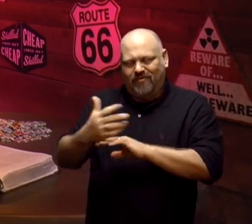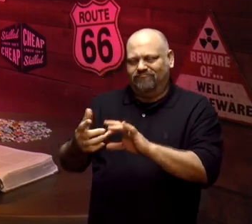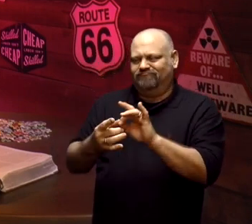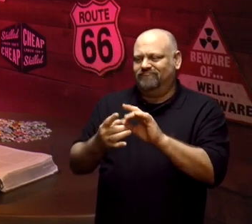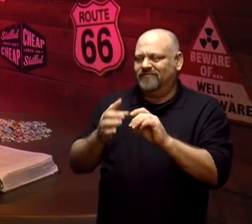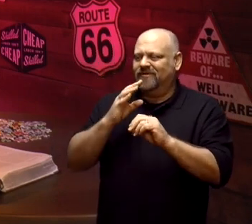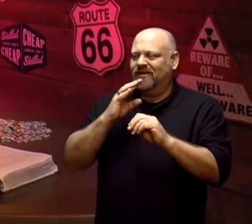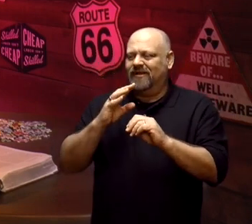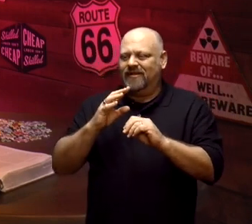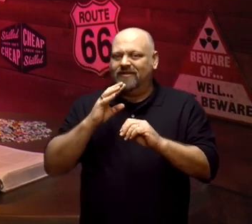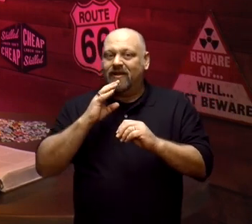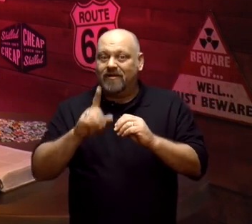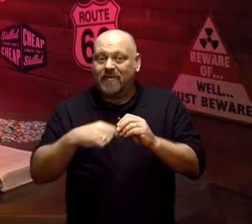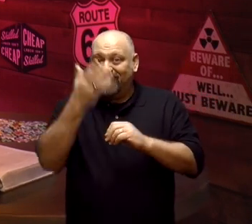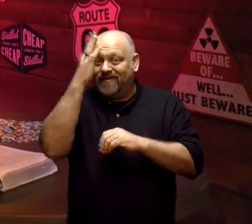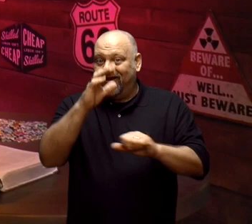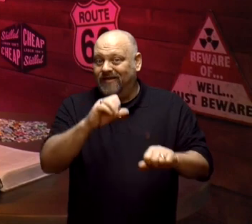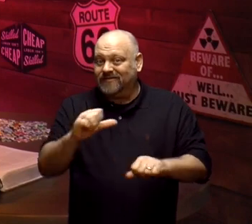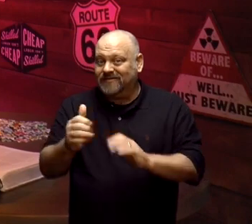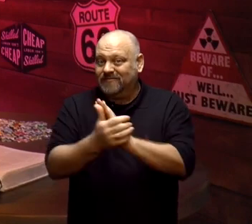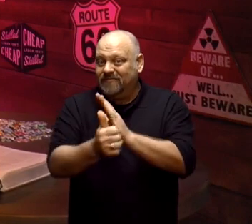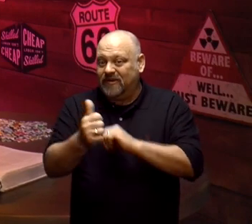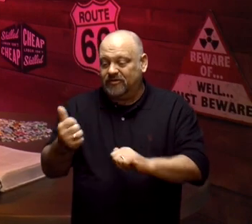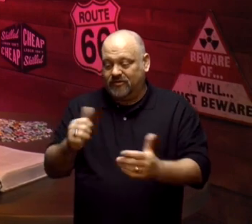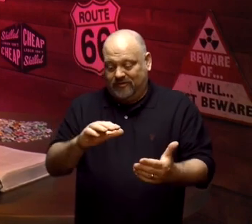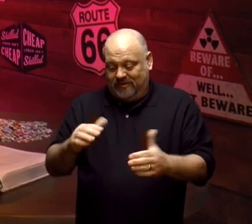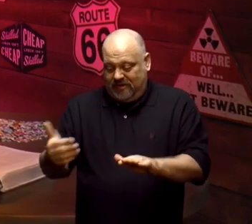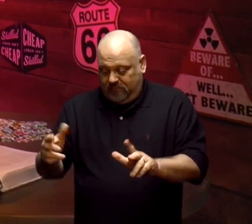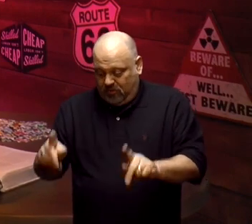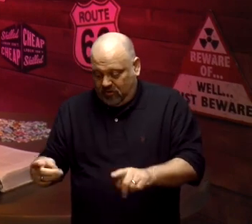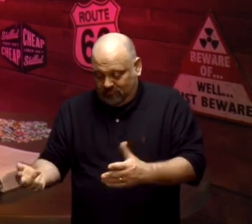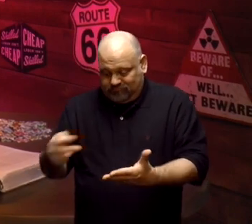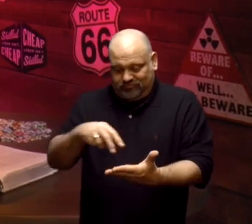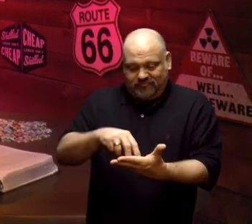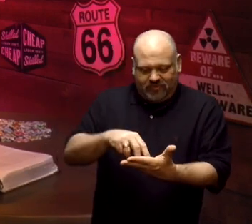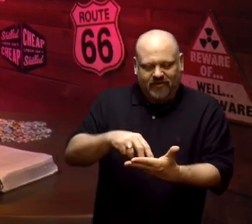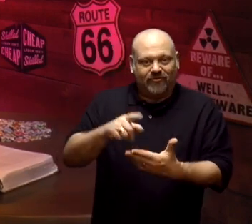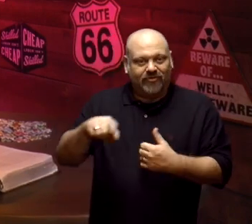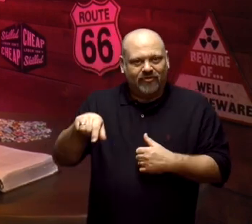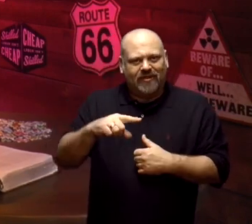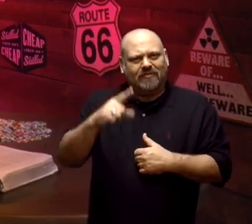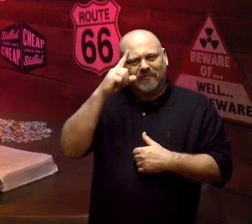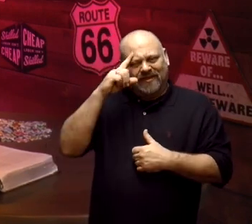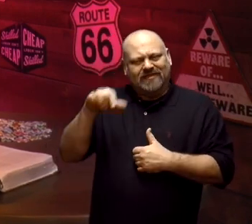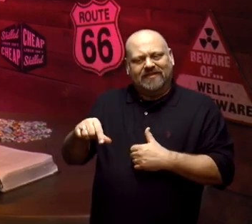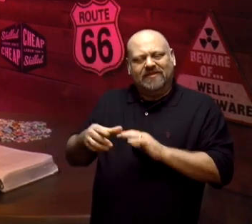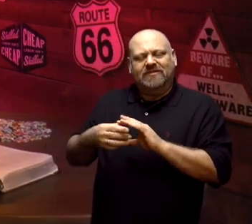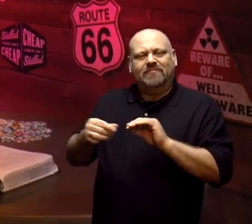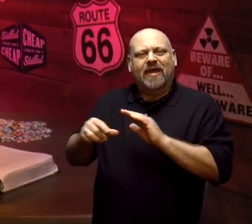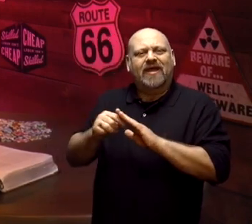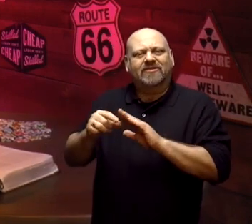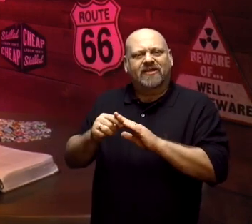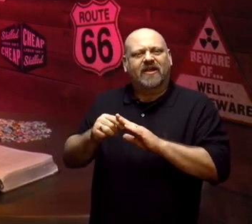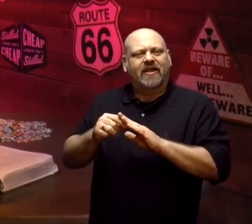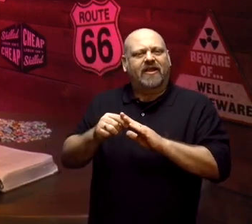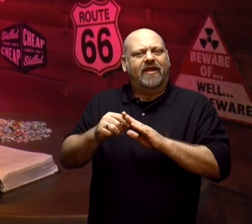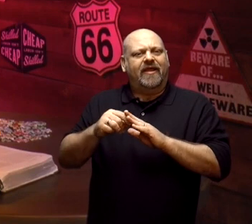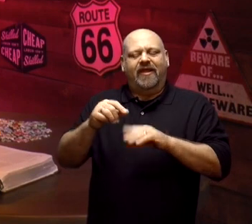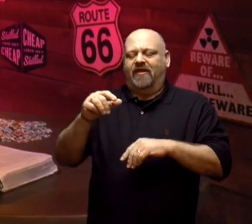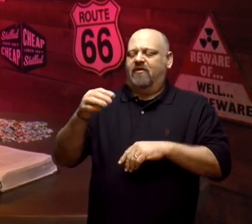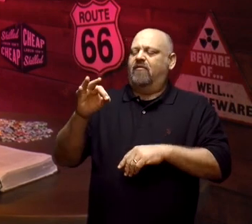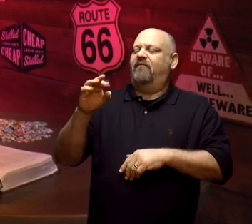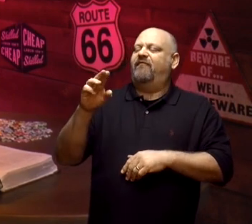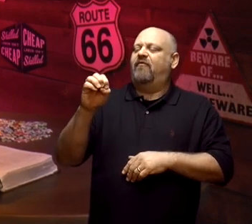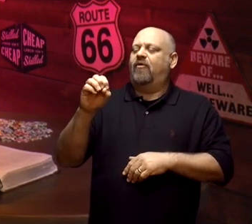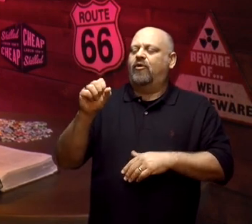raise the dead stands out to you, it's because this passage foreshadows the most pivotal element of our faith.